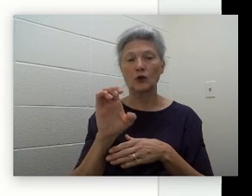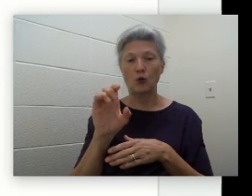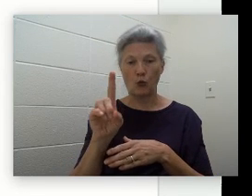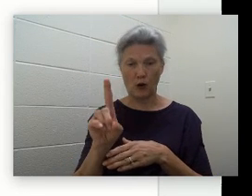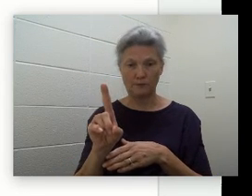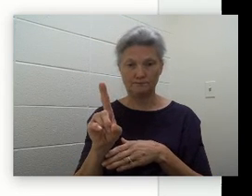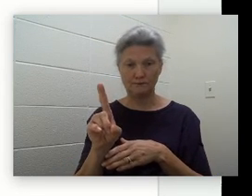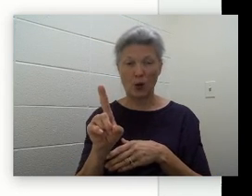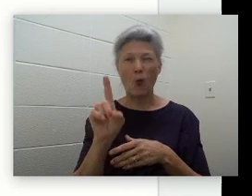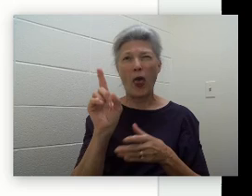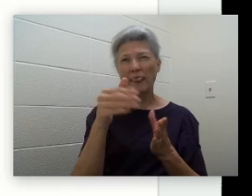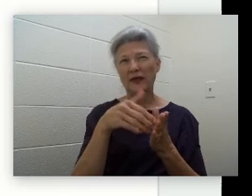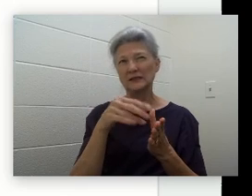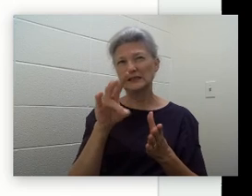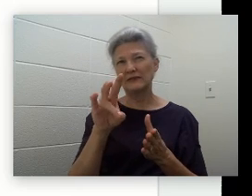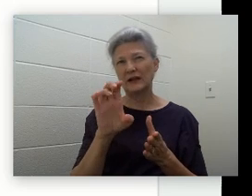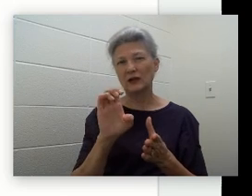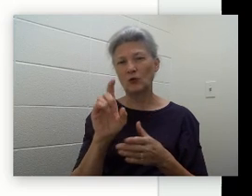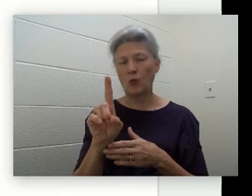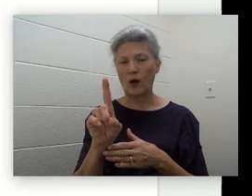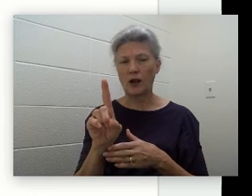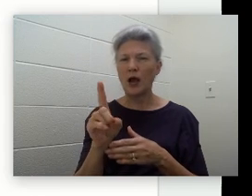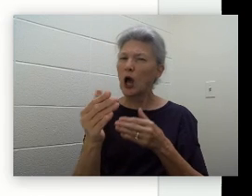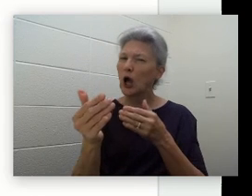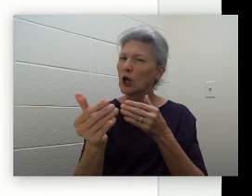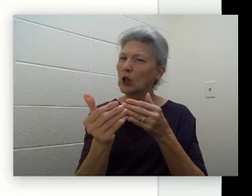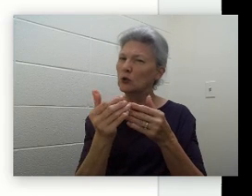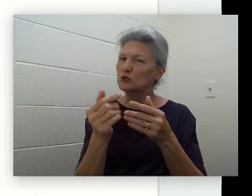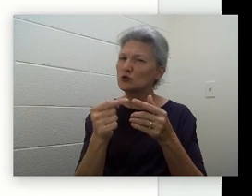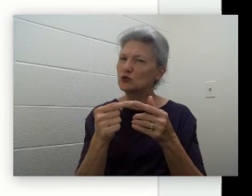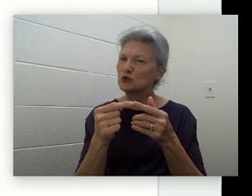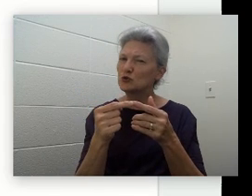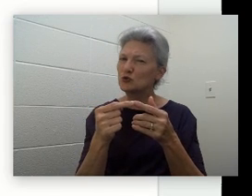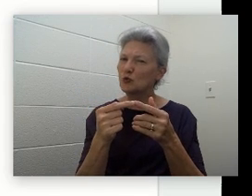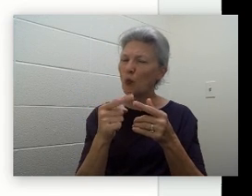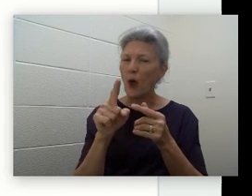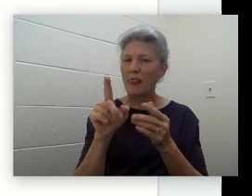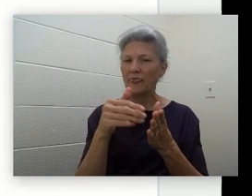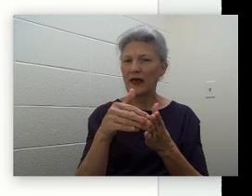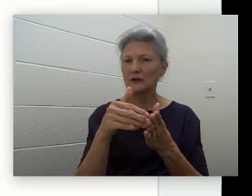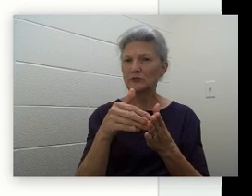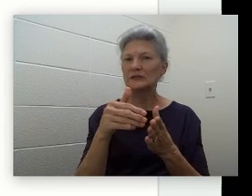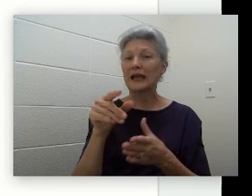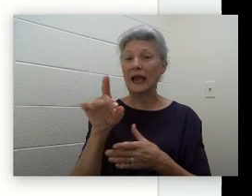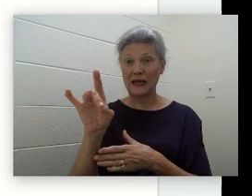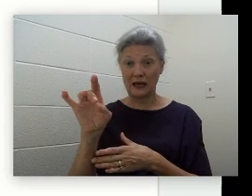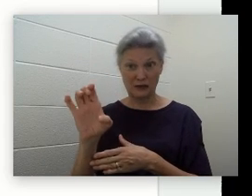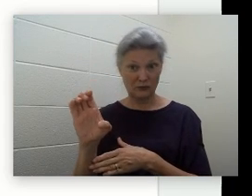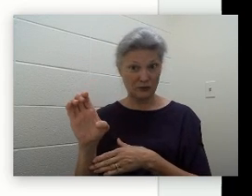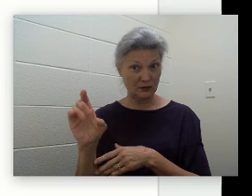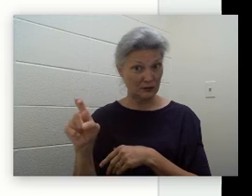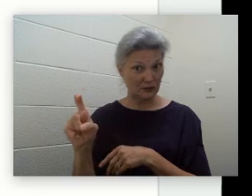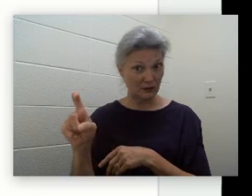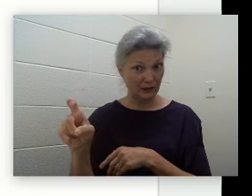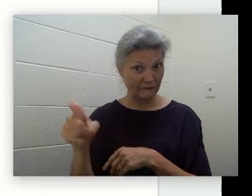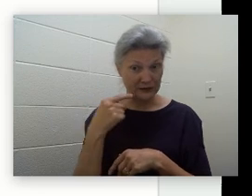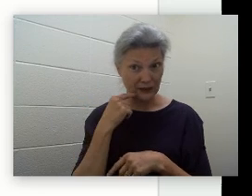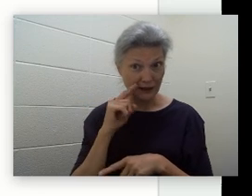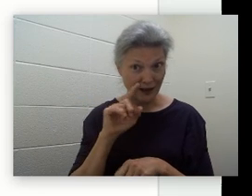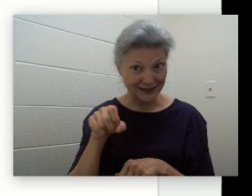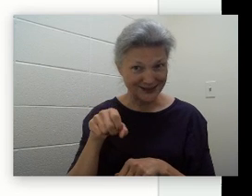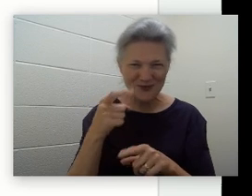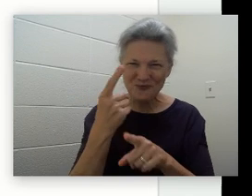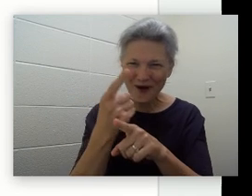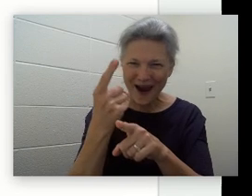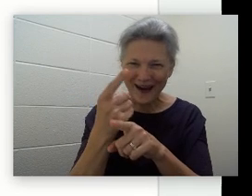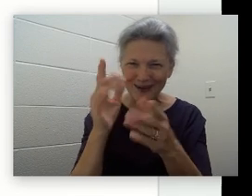is 1,701 close to 1,800? If you said yes, you're